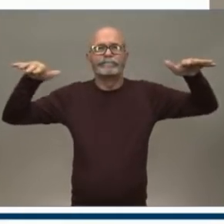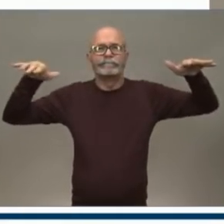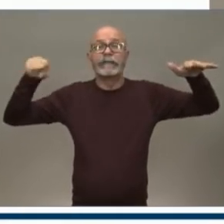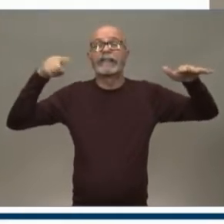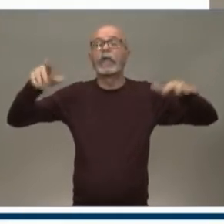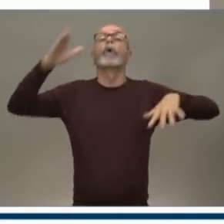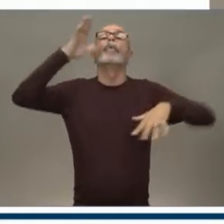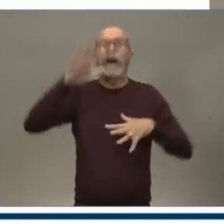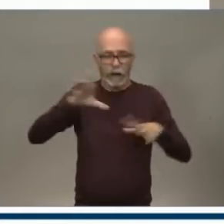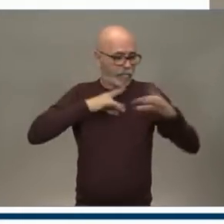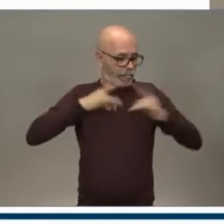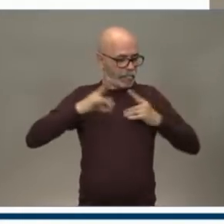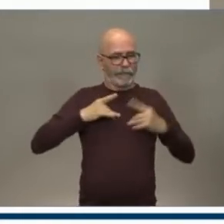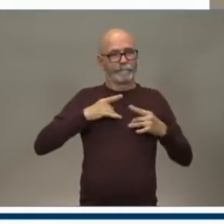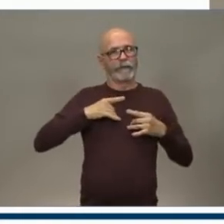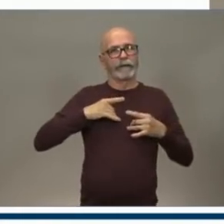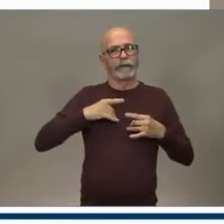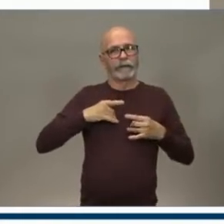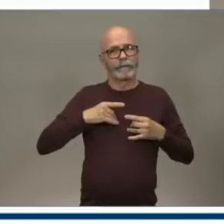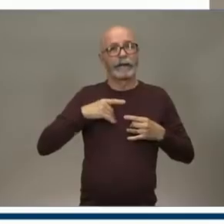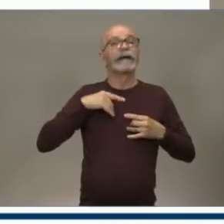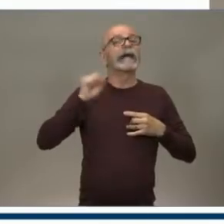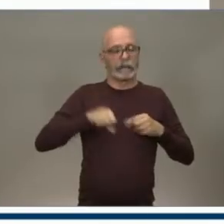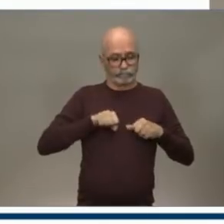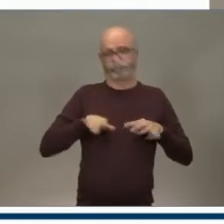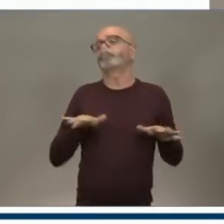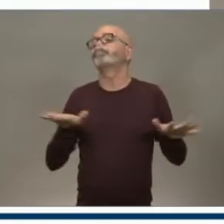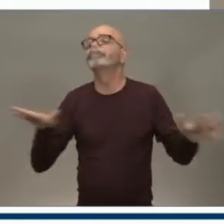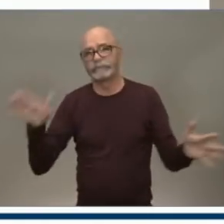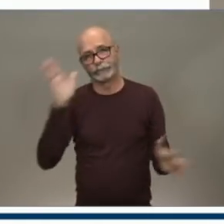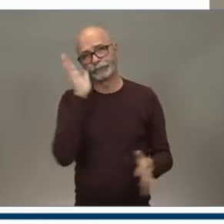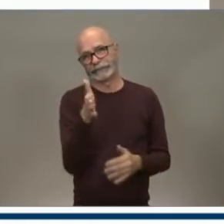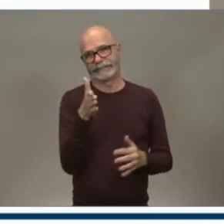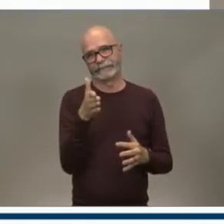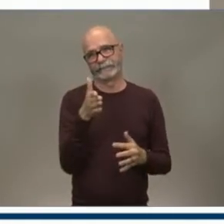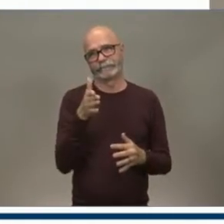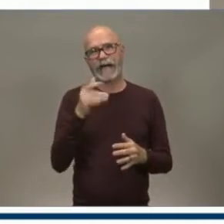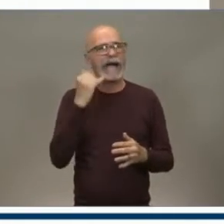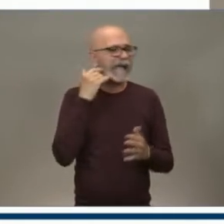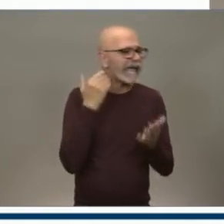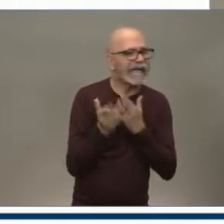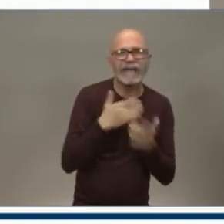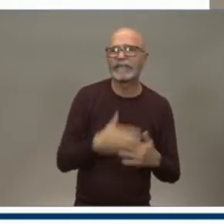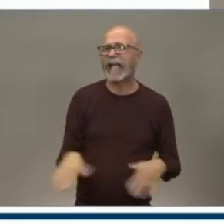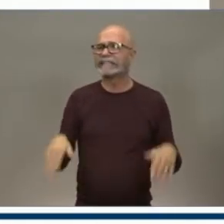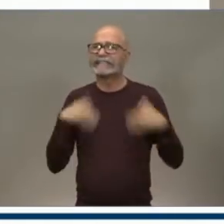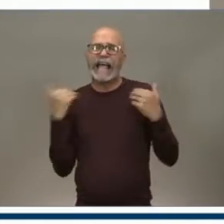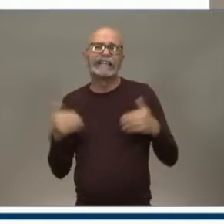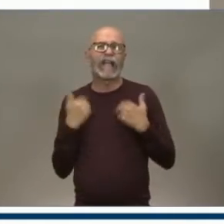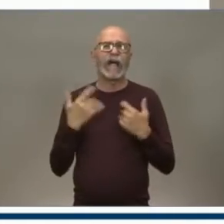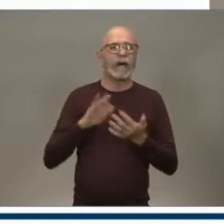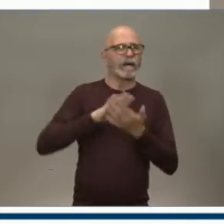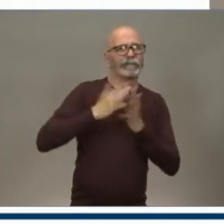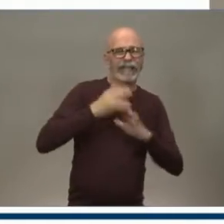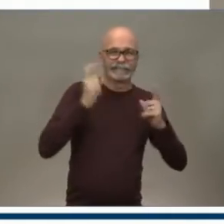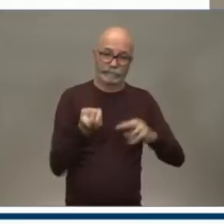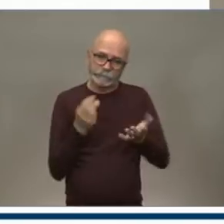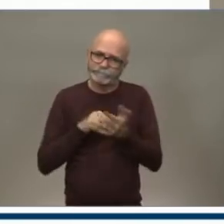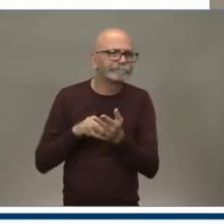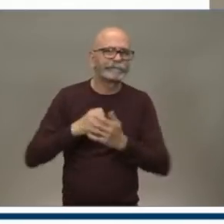other people at risk. We need you to step up and, as I said, to be a COVID guard like we're asking everybody to